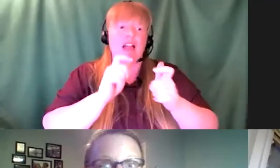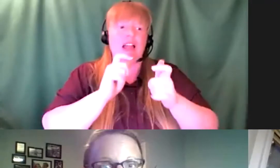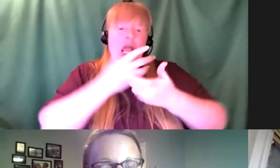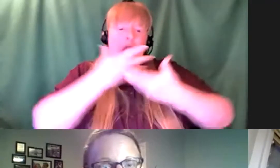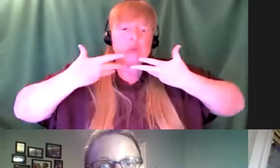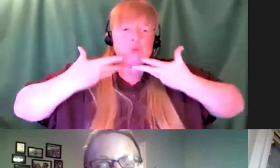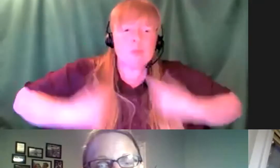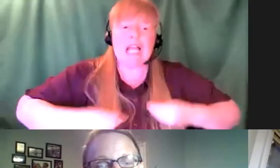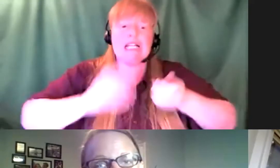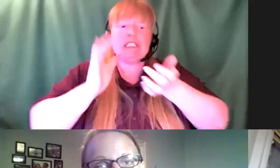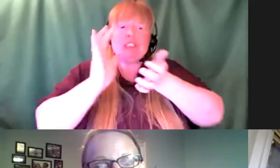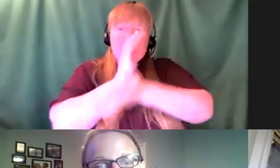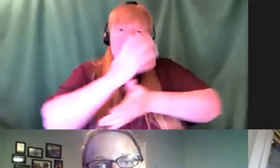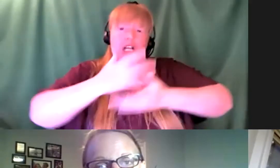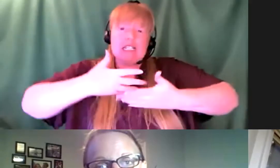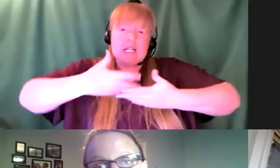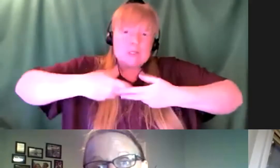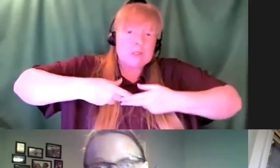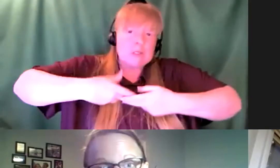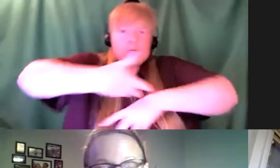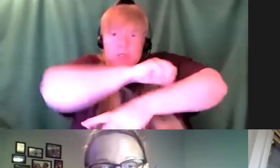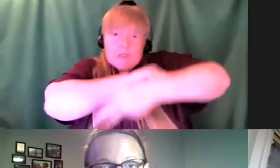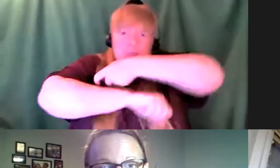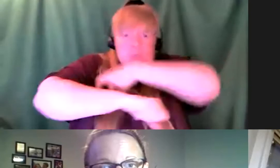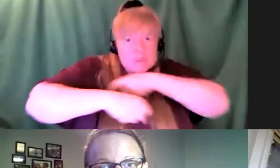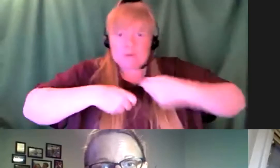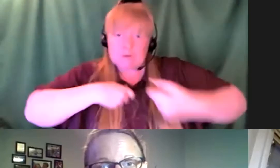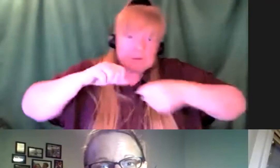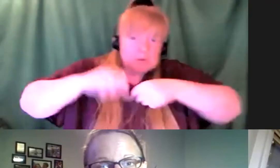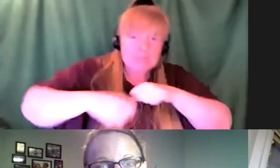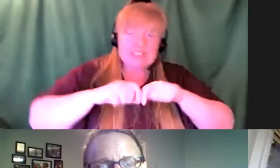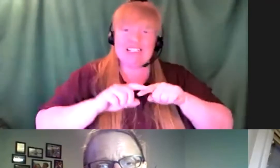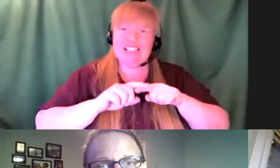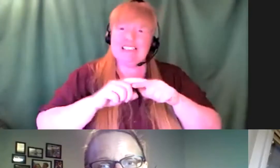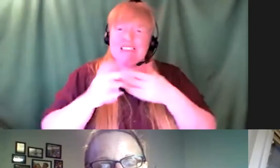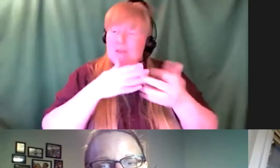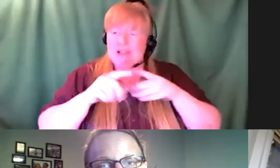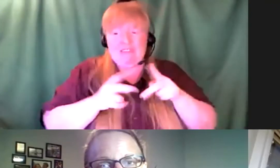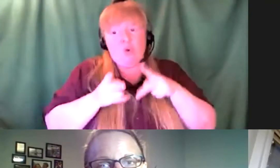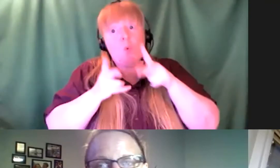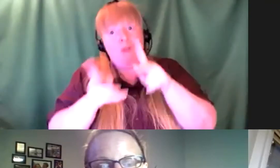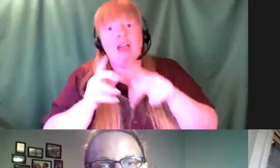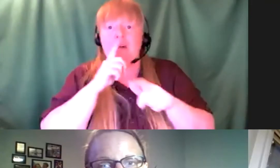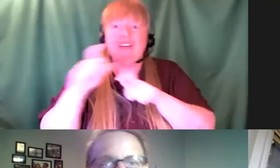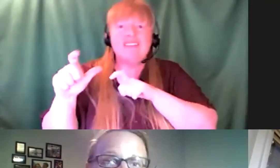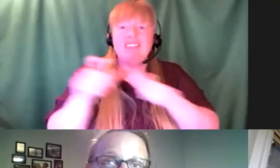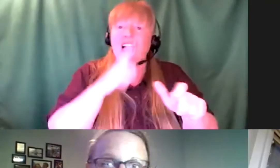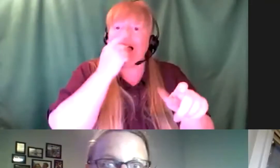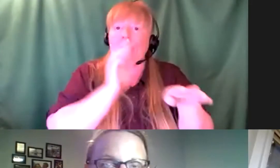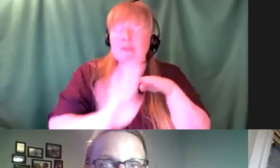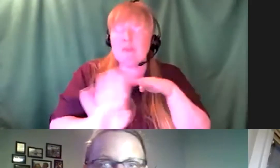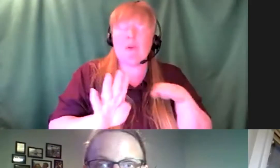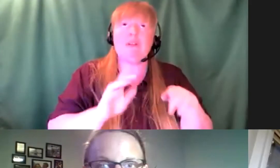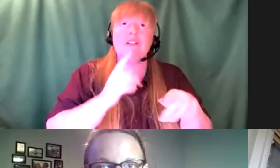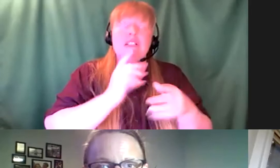stuck in, even if it's in a slightly different way. So yeah, I think it's taught me a huge amount, and I love the fact